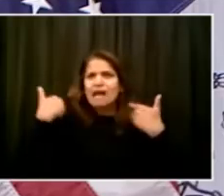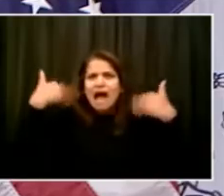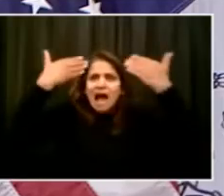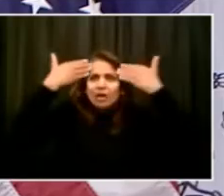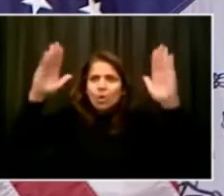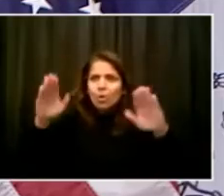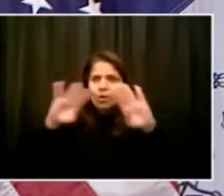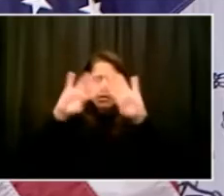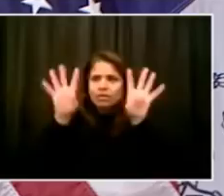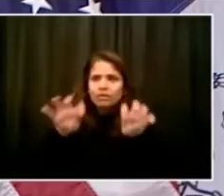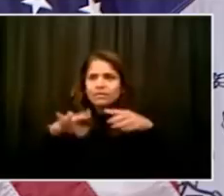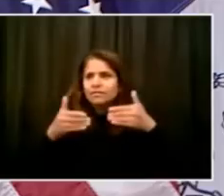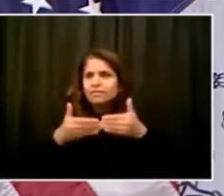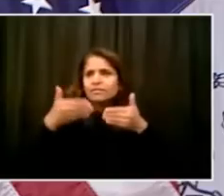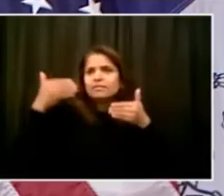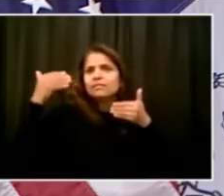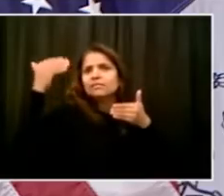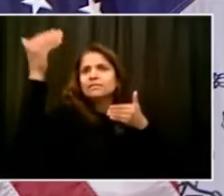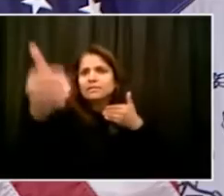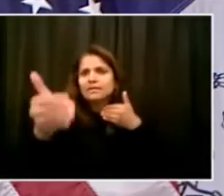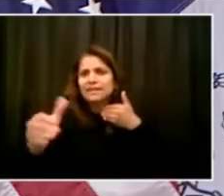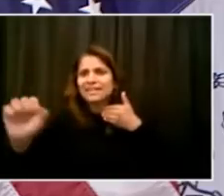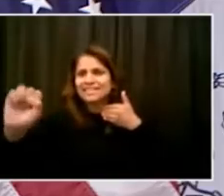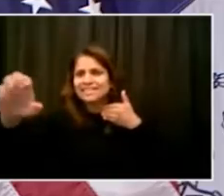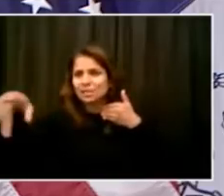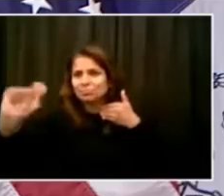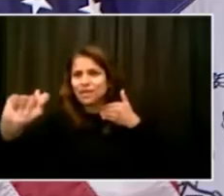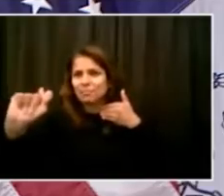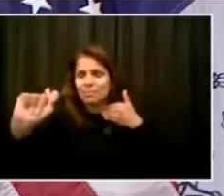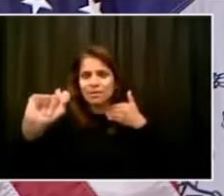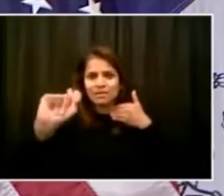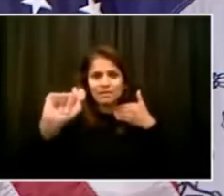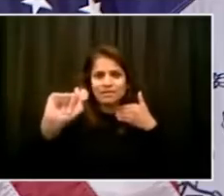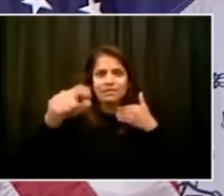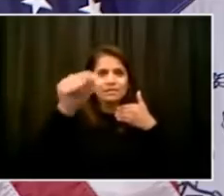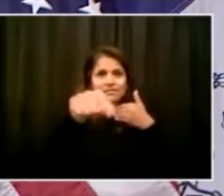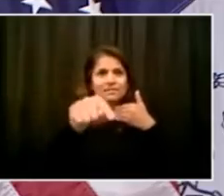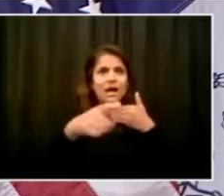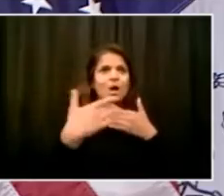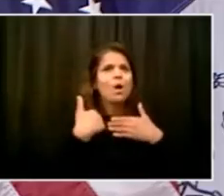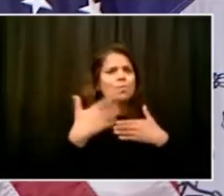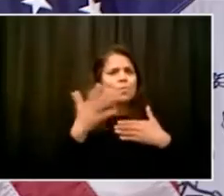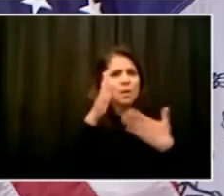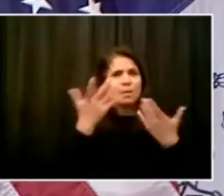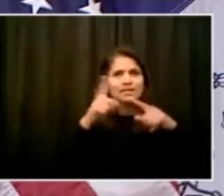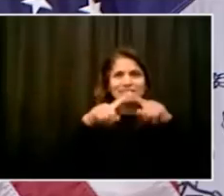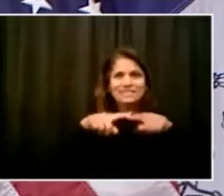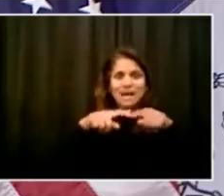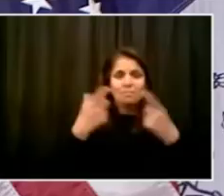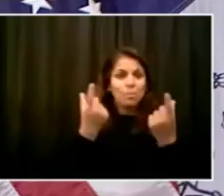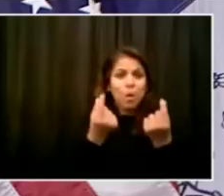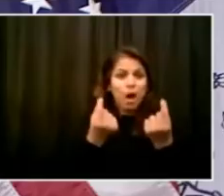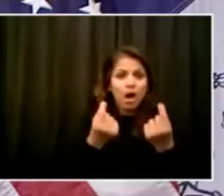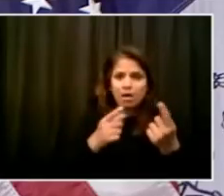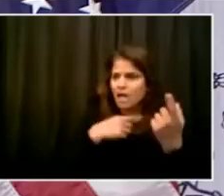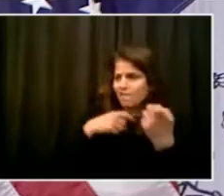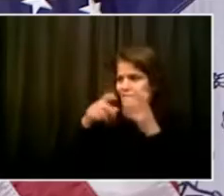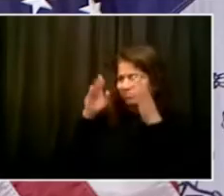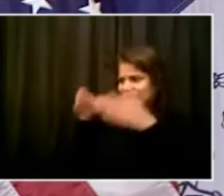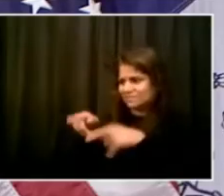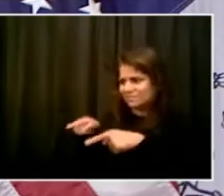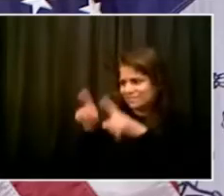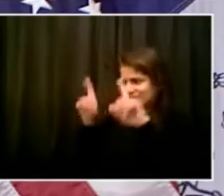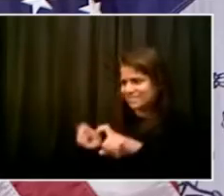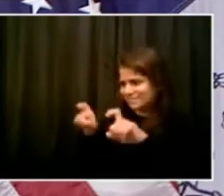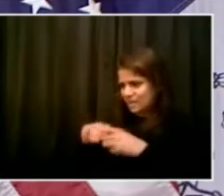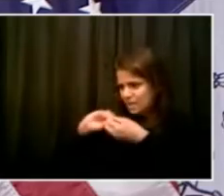to test and trace. That's all growing rapidly. So if we can, we will. If we can't, Rich, we can